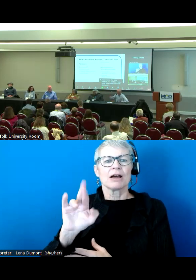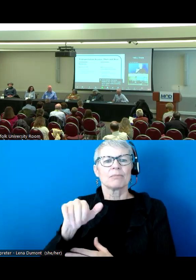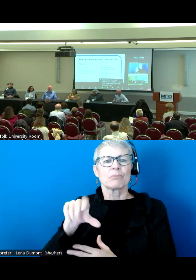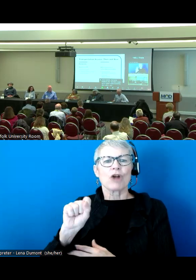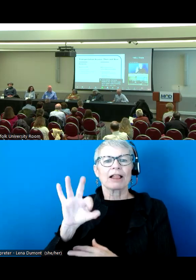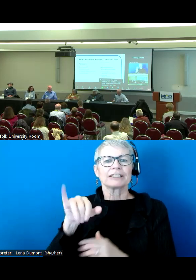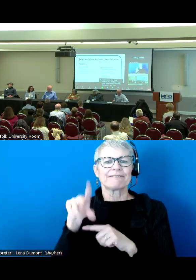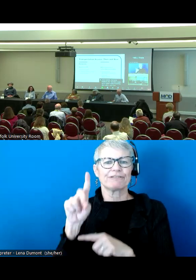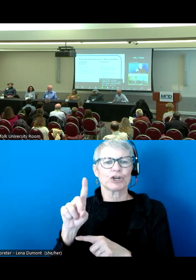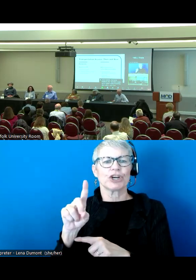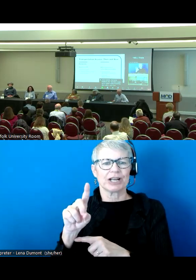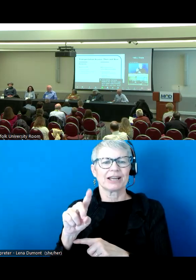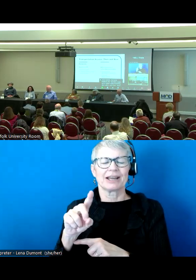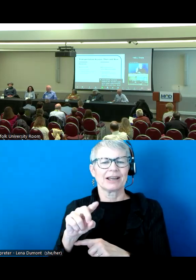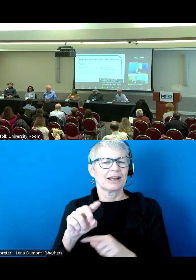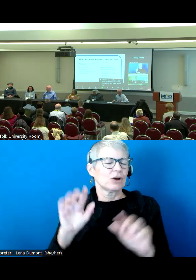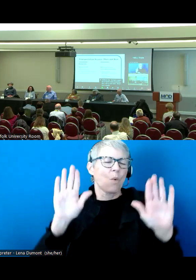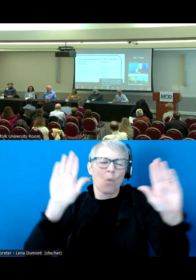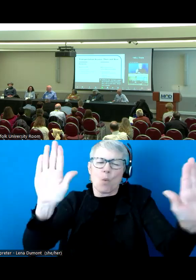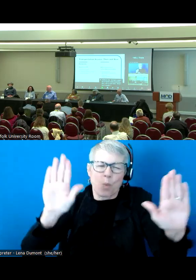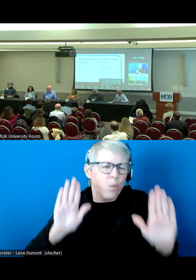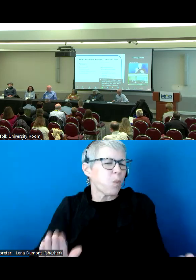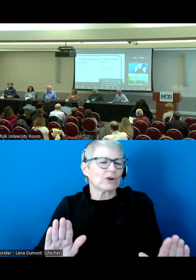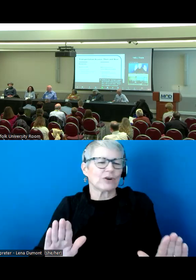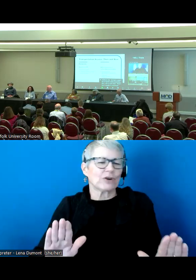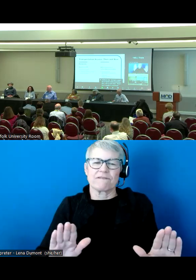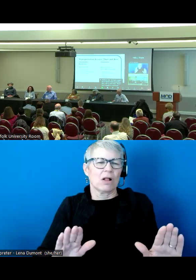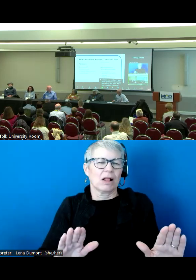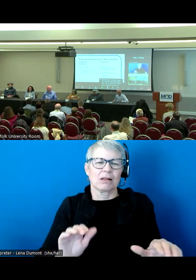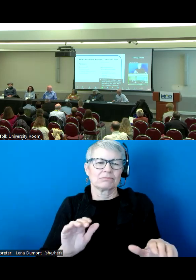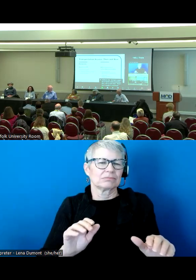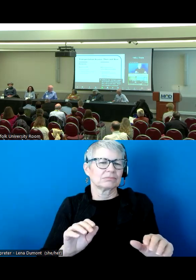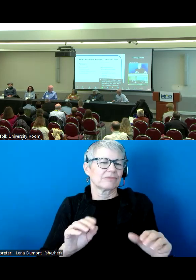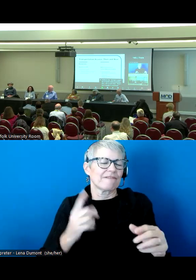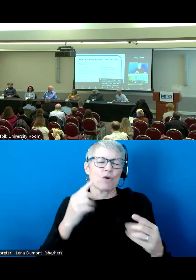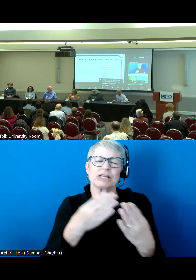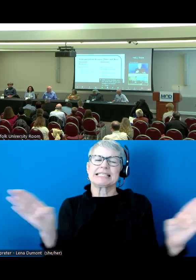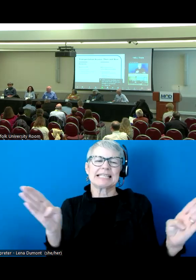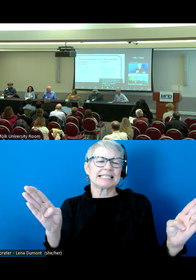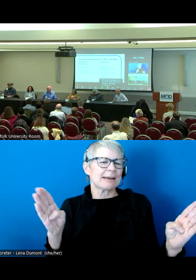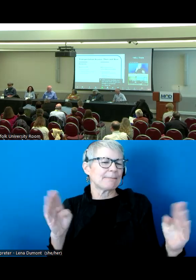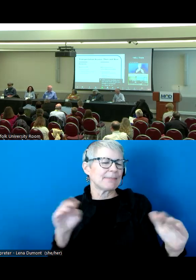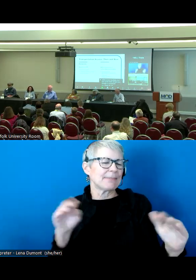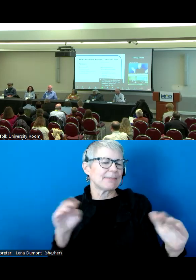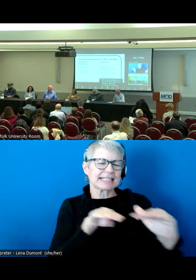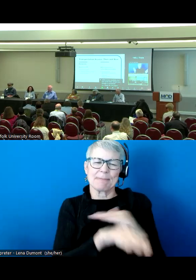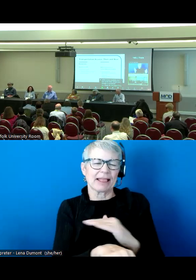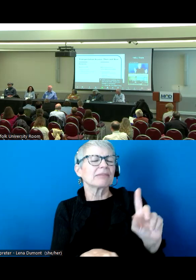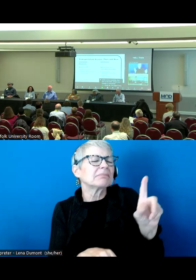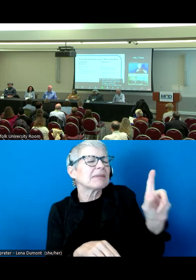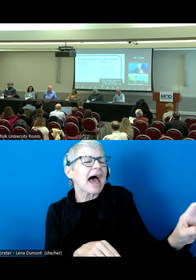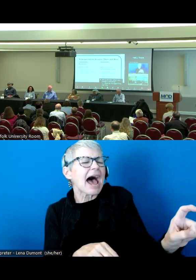What's your message to everybody? I would say the biggest thing that I have learned doing this